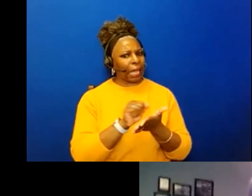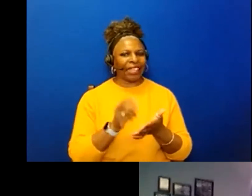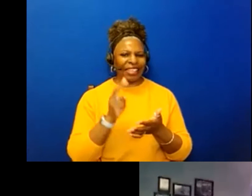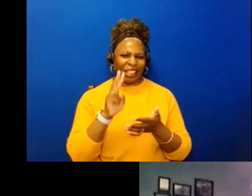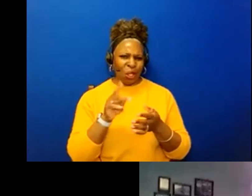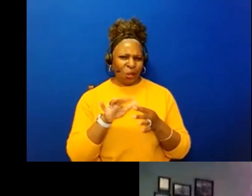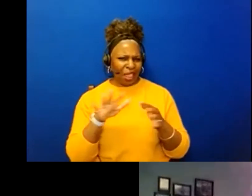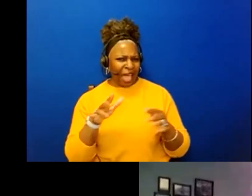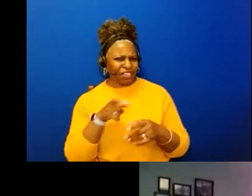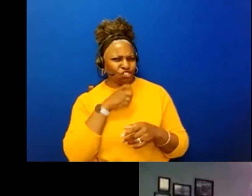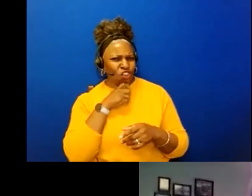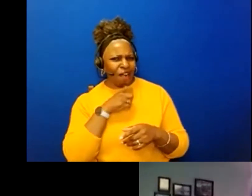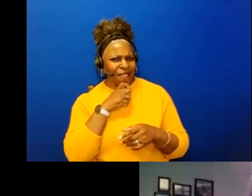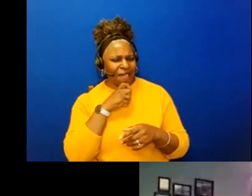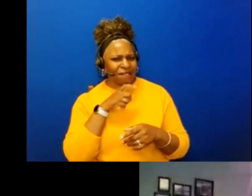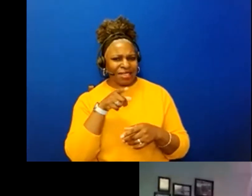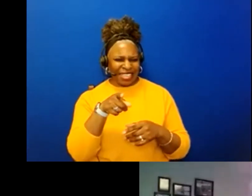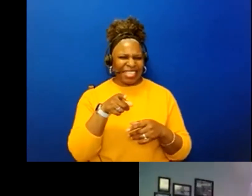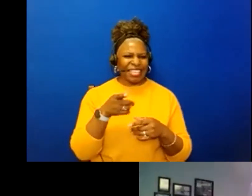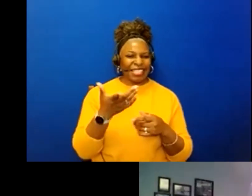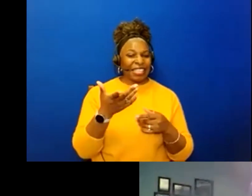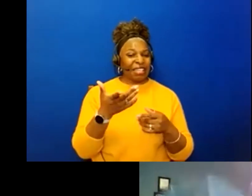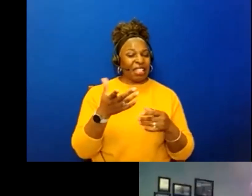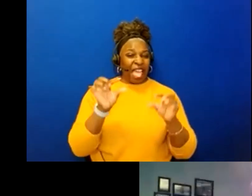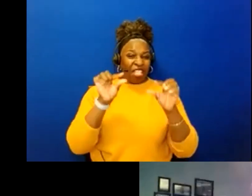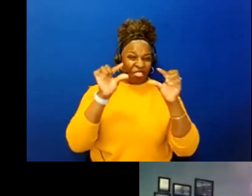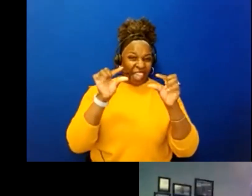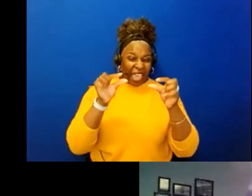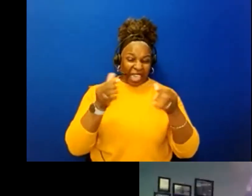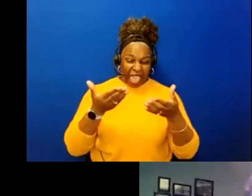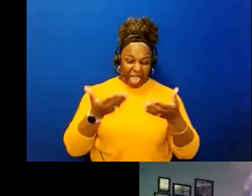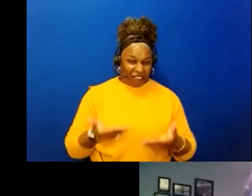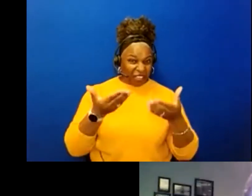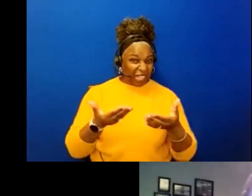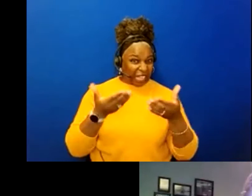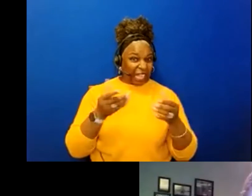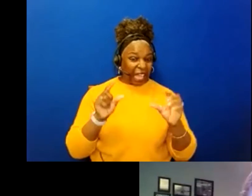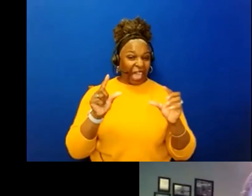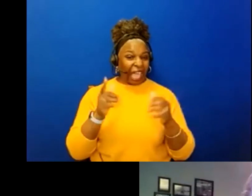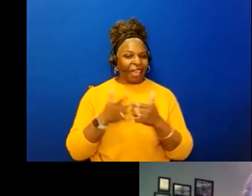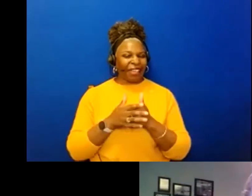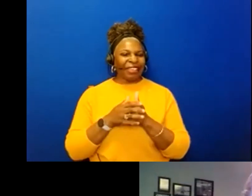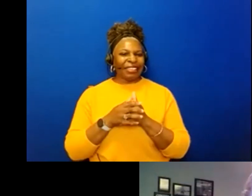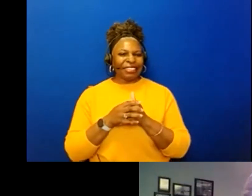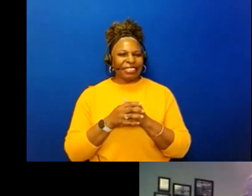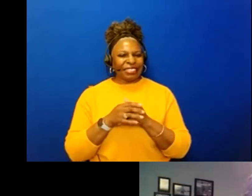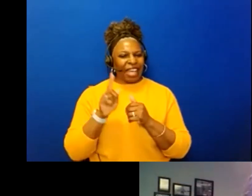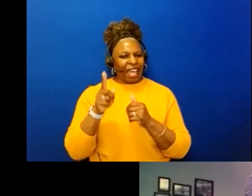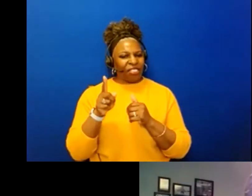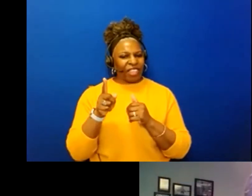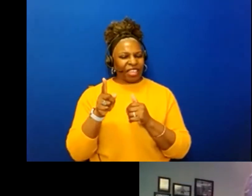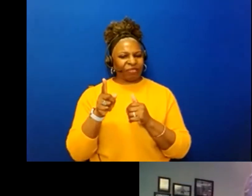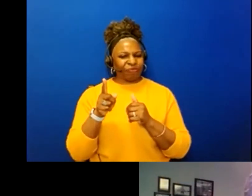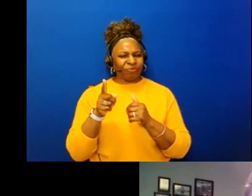But they're incredibly heavy. I mean, the thickness of them is quite extraordinary. So amazing. I think out of the medals that I've been lucky enough